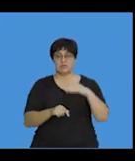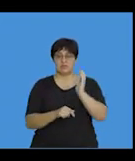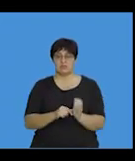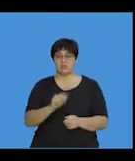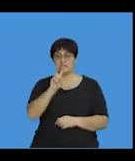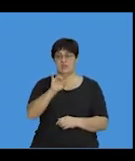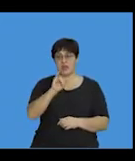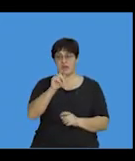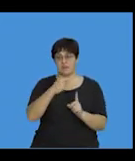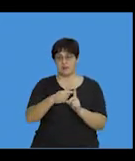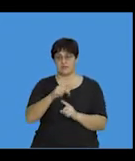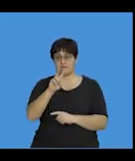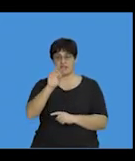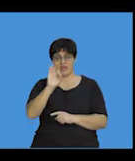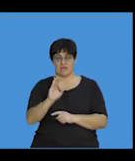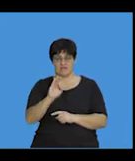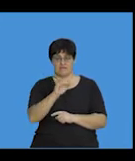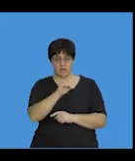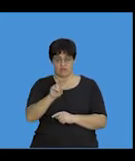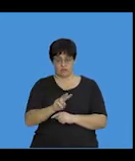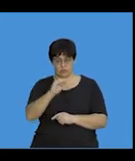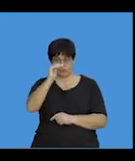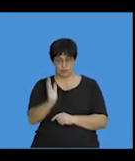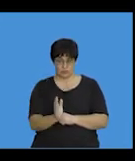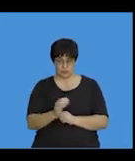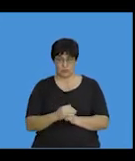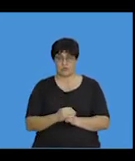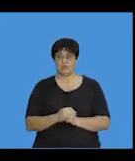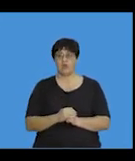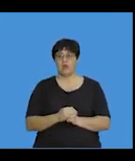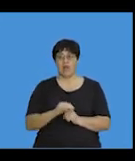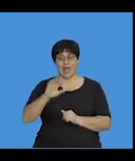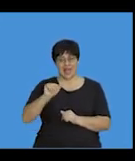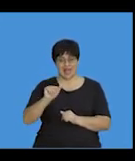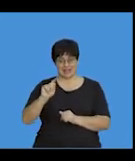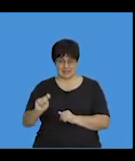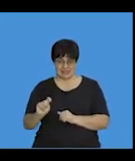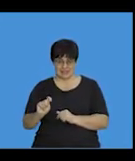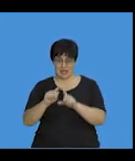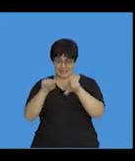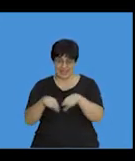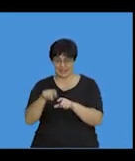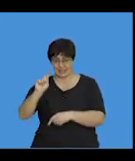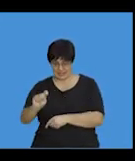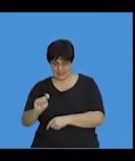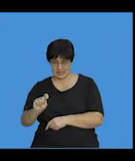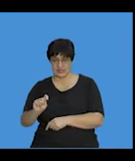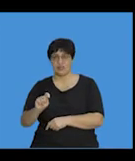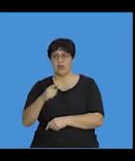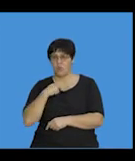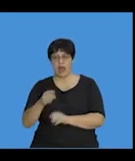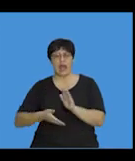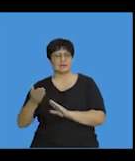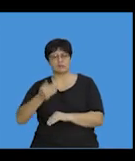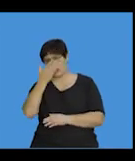vi plus vf over 2 delta t. We use this one if we don't know acceleration. And